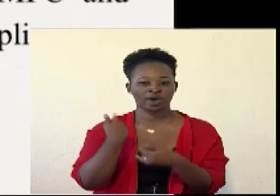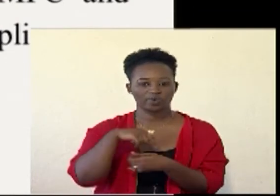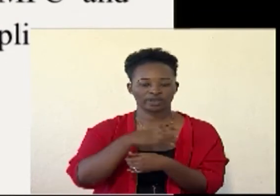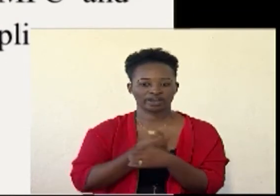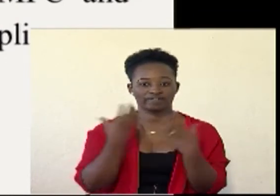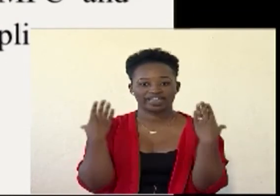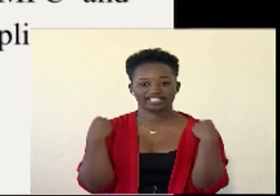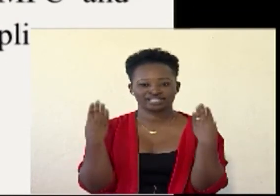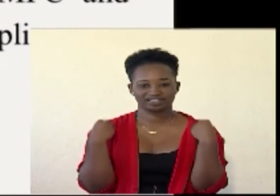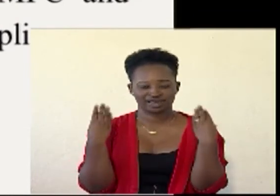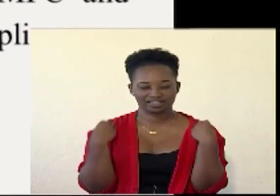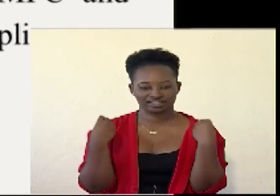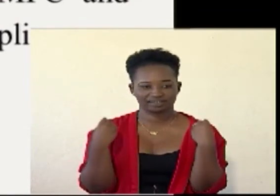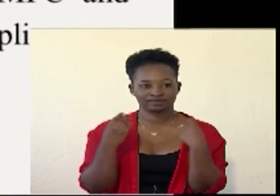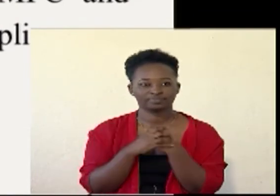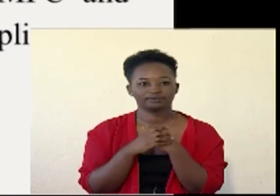is an exercise here.